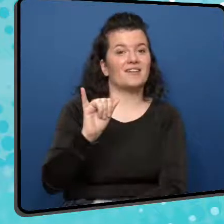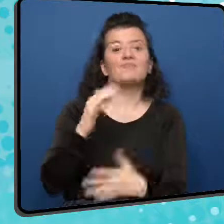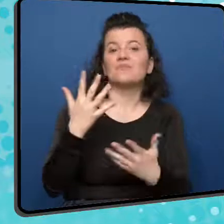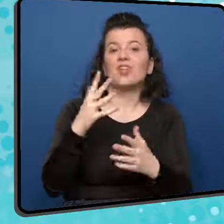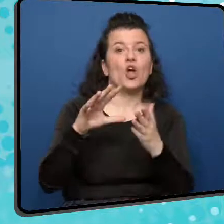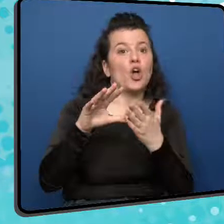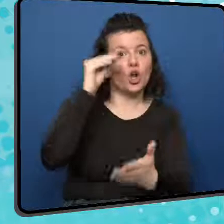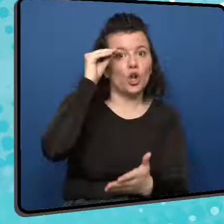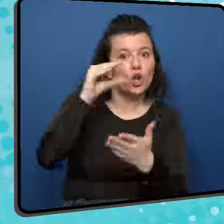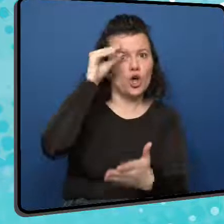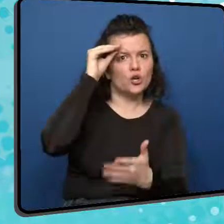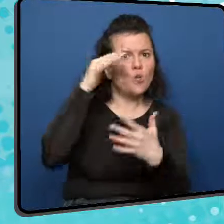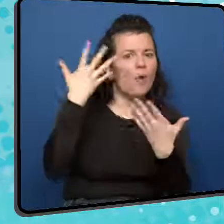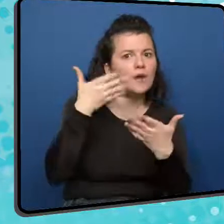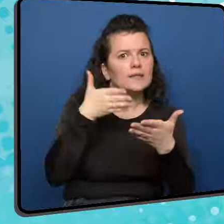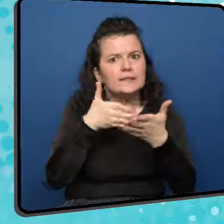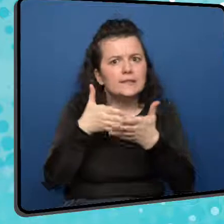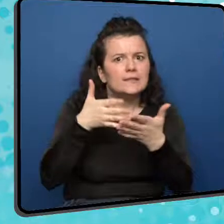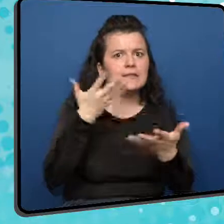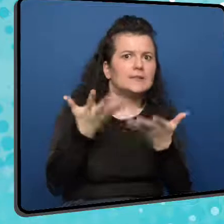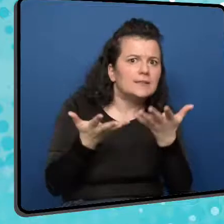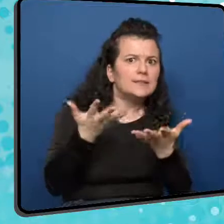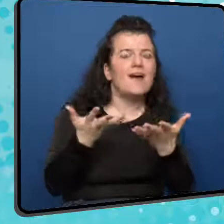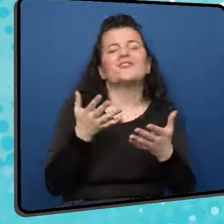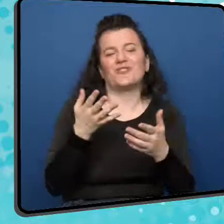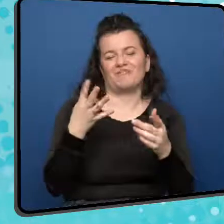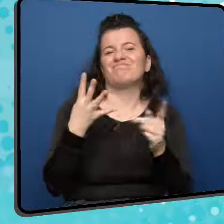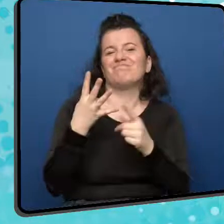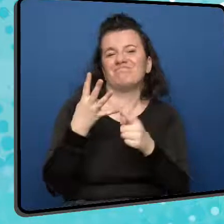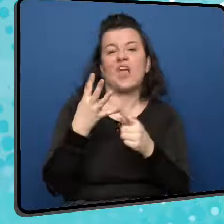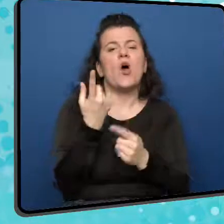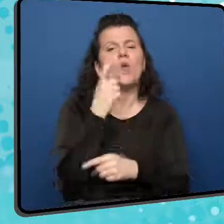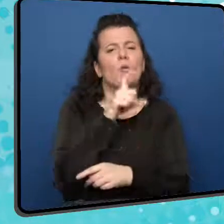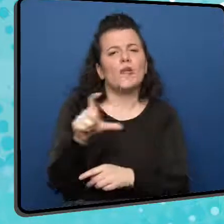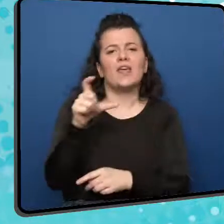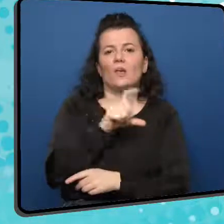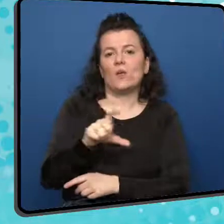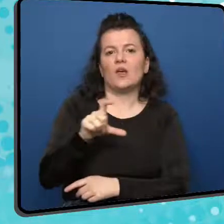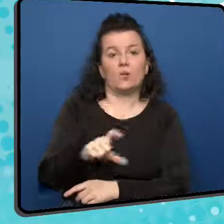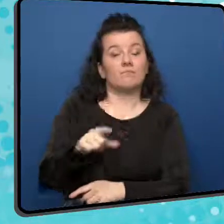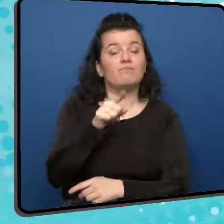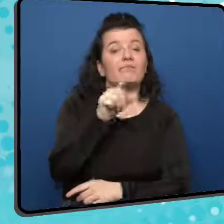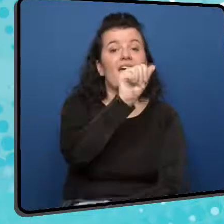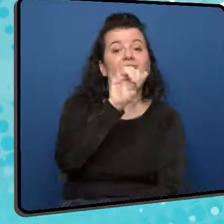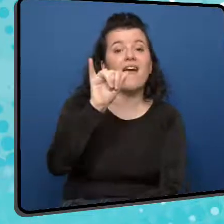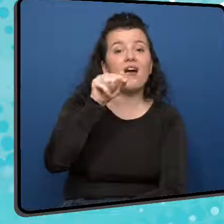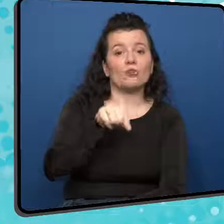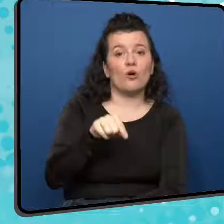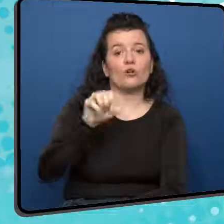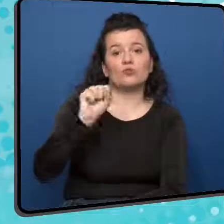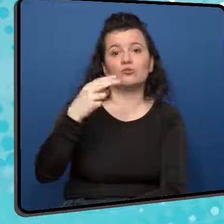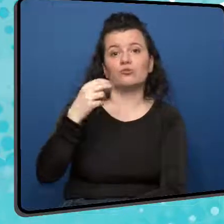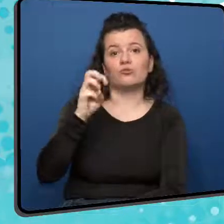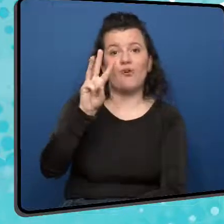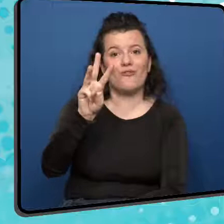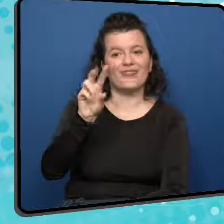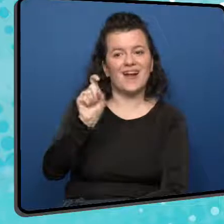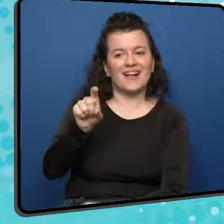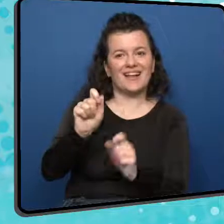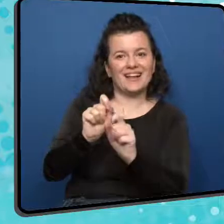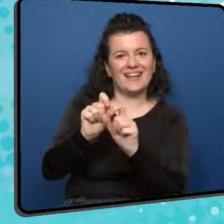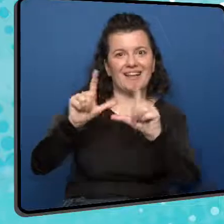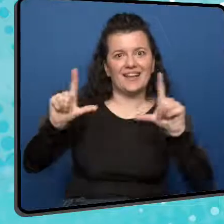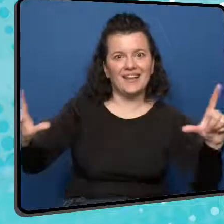weekly, which you can all find on our website, abitofai.show. So let's start with